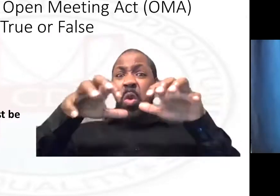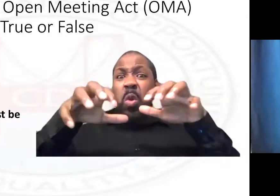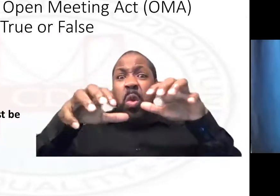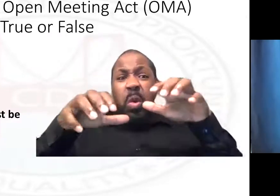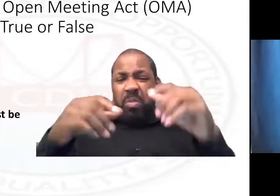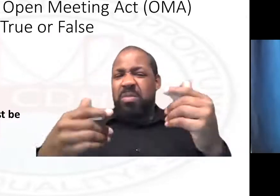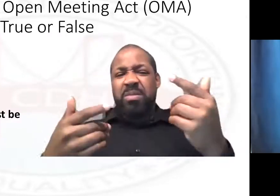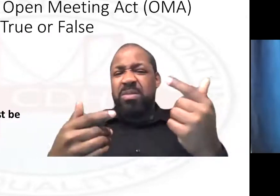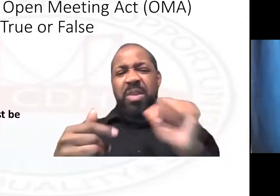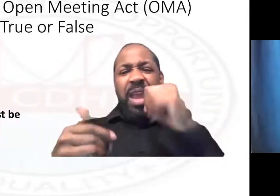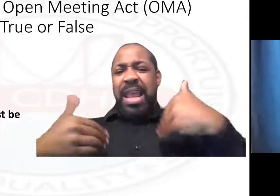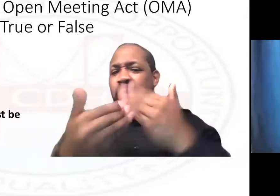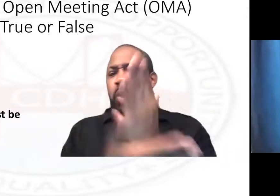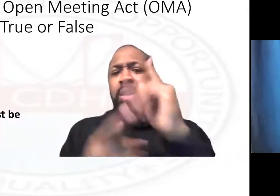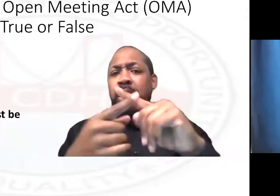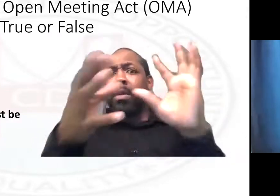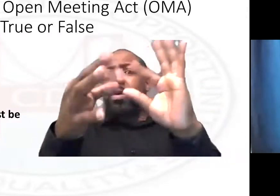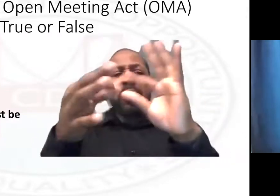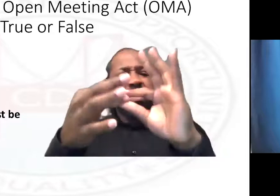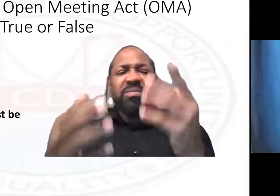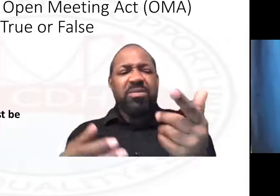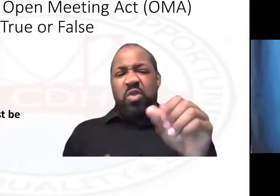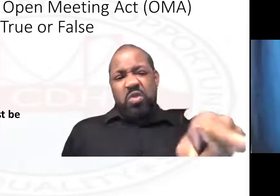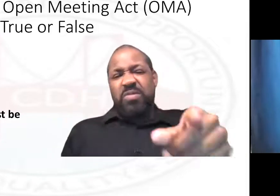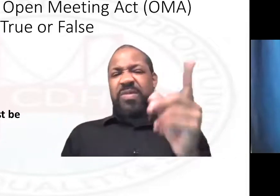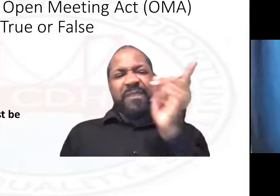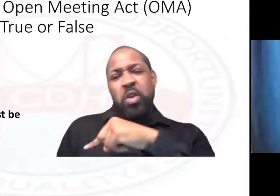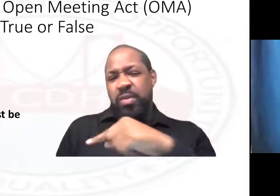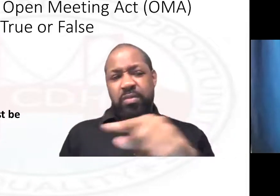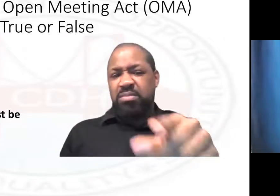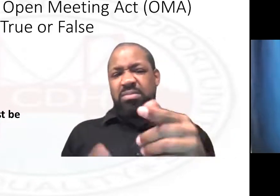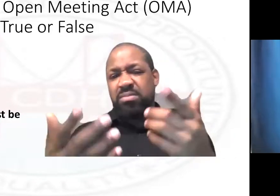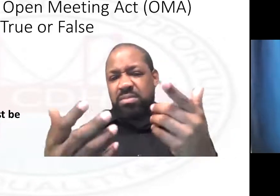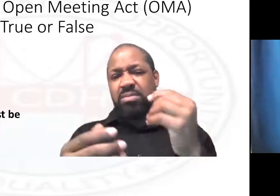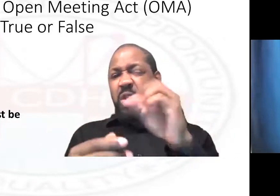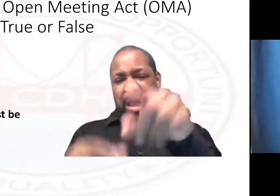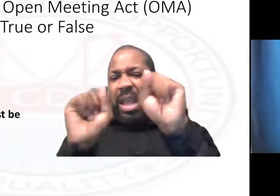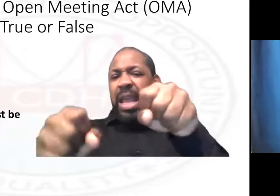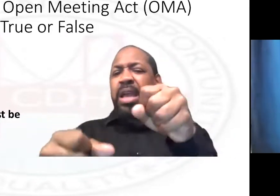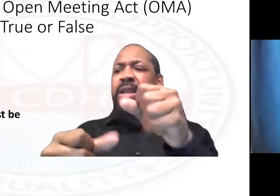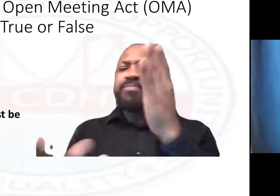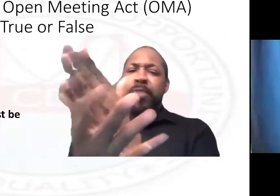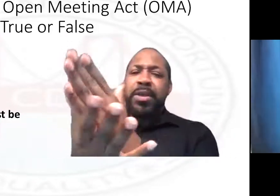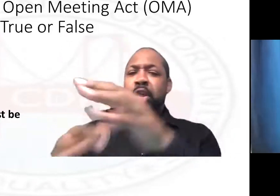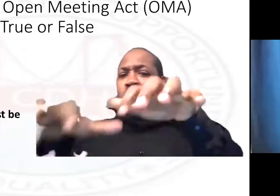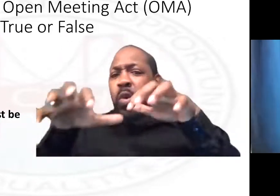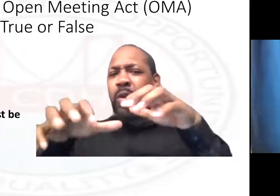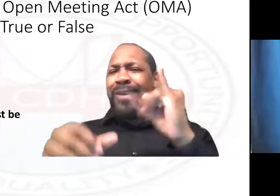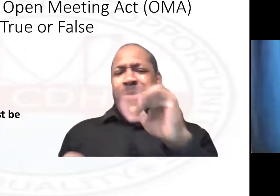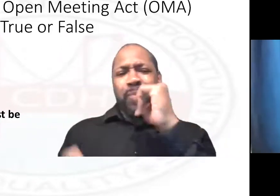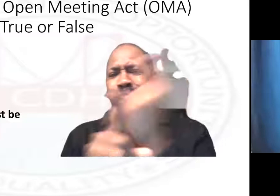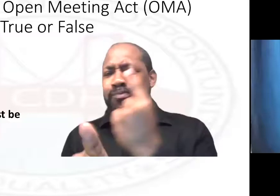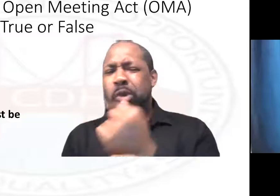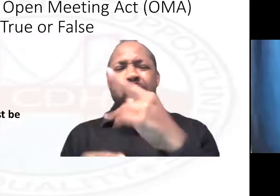discussions are off point, or things like that, we can continue back into the agenda. So that's actually false, that